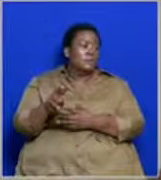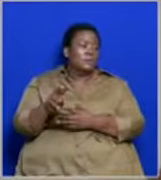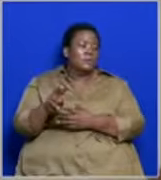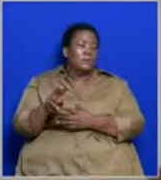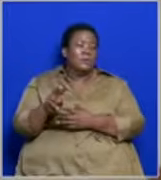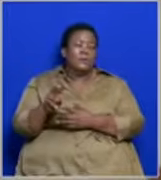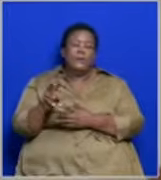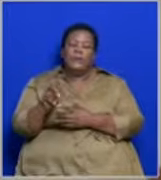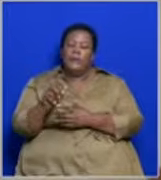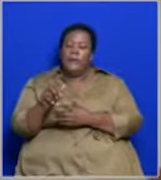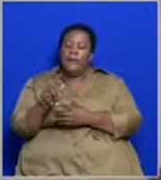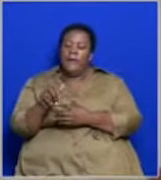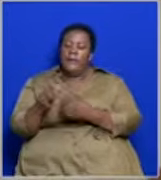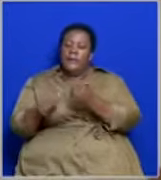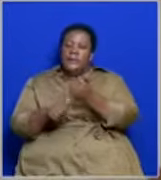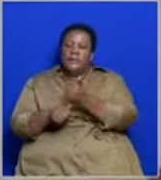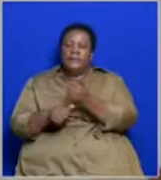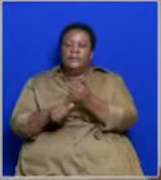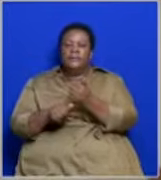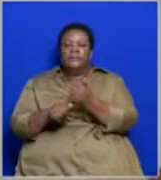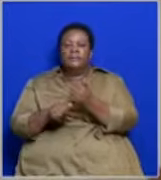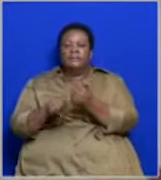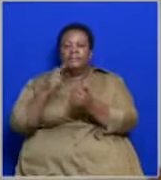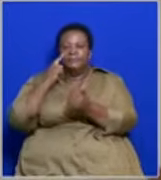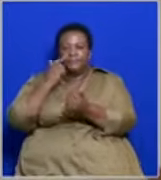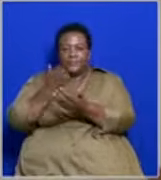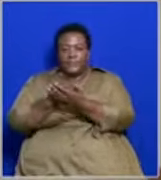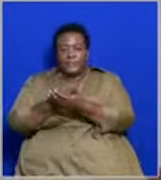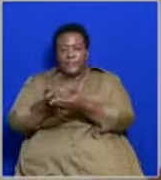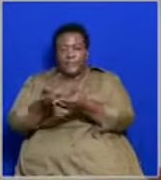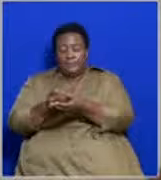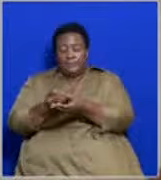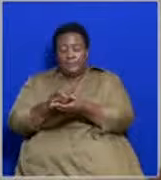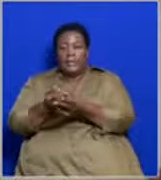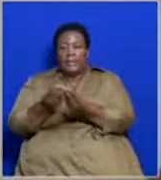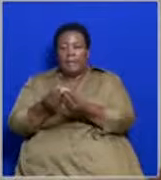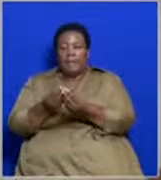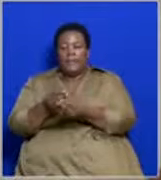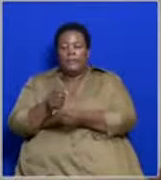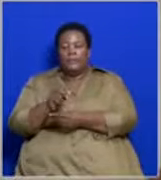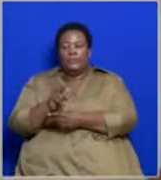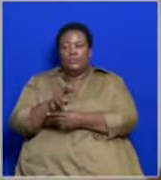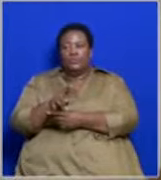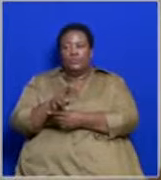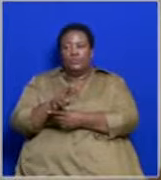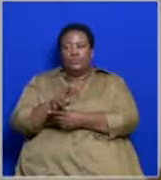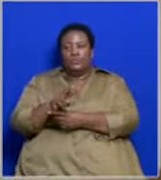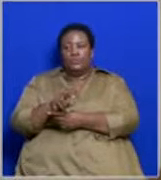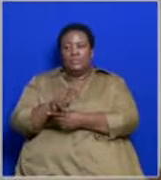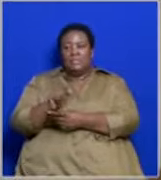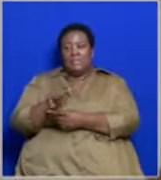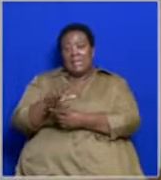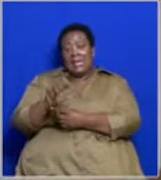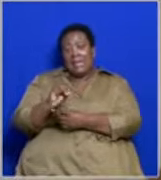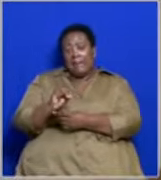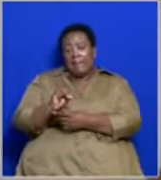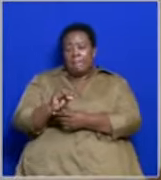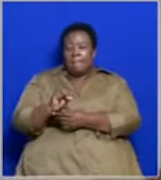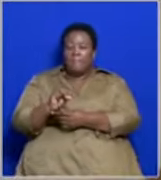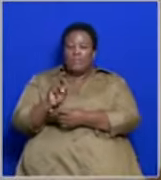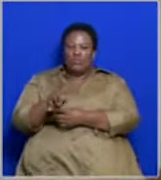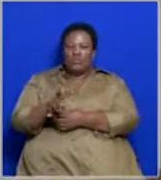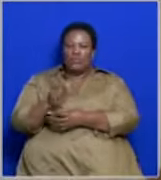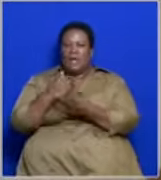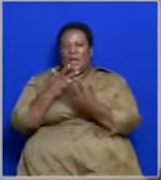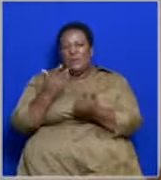TLM2. I think it is either misfiled or something went wrong in the copying. Because